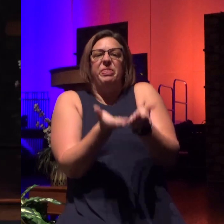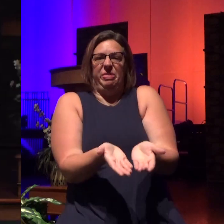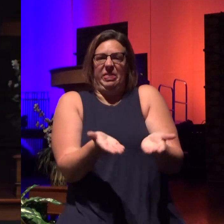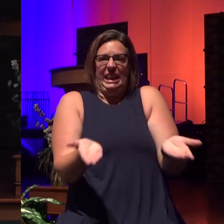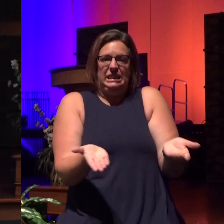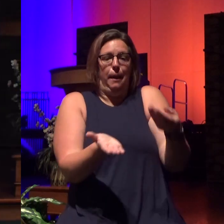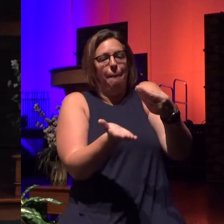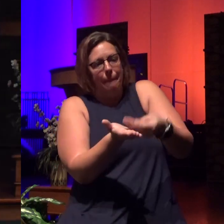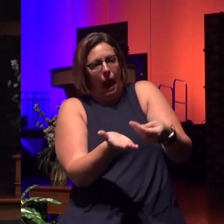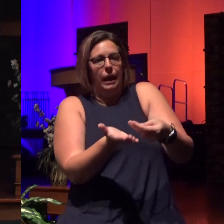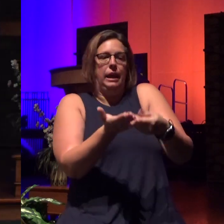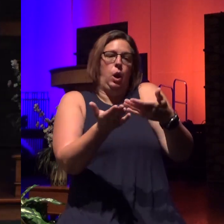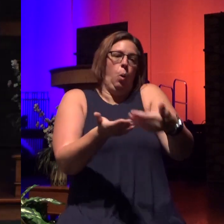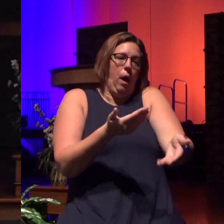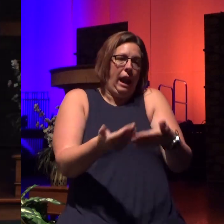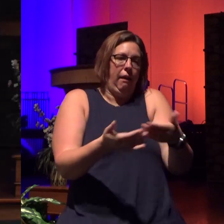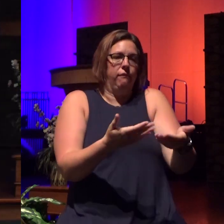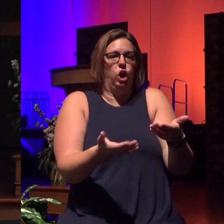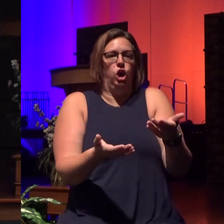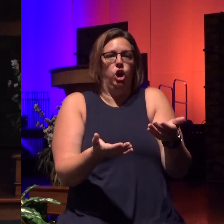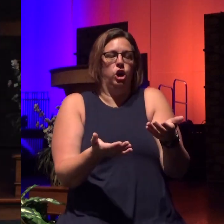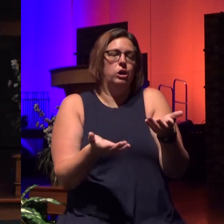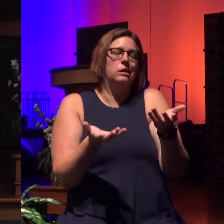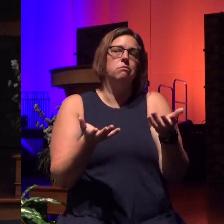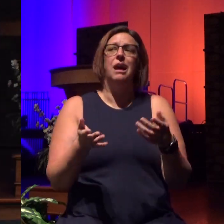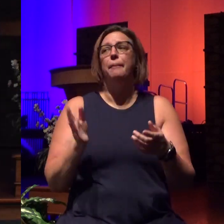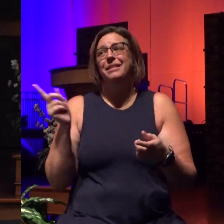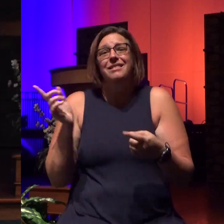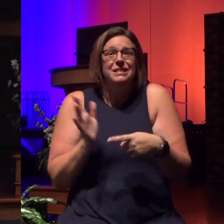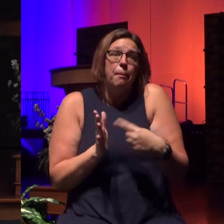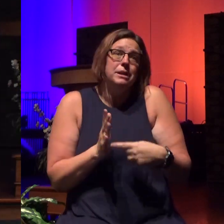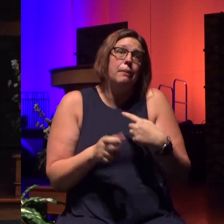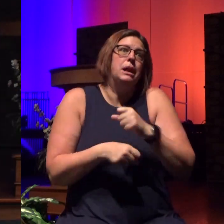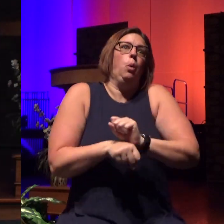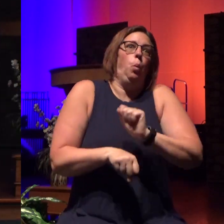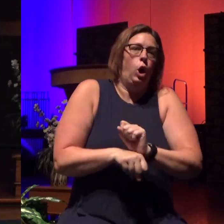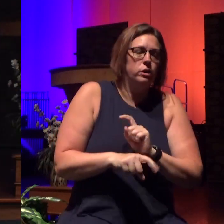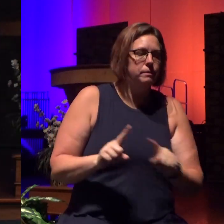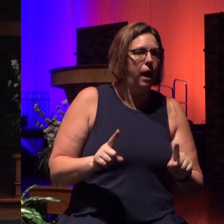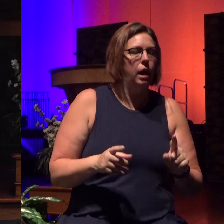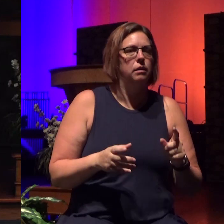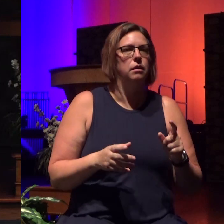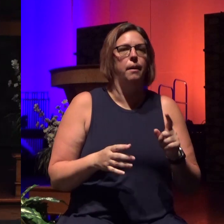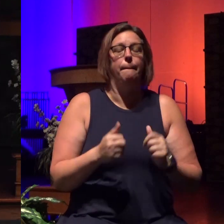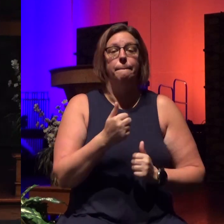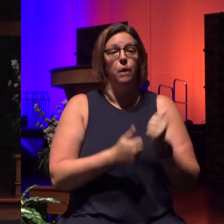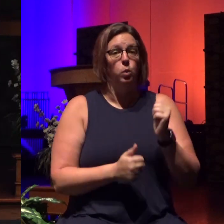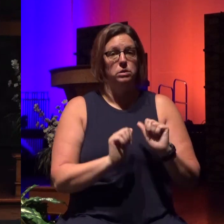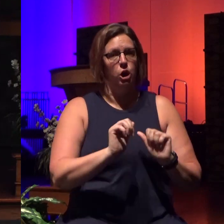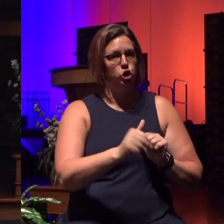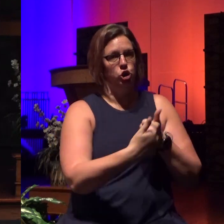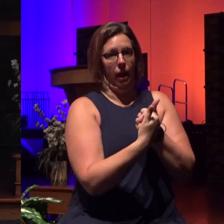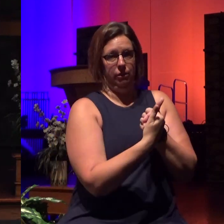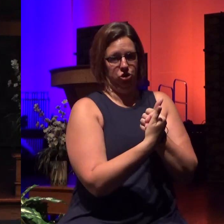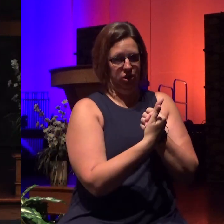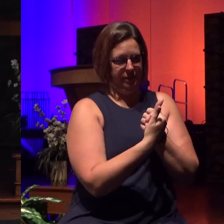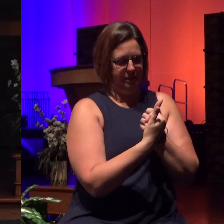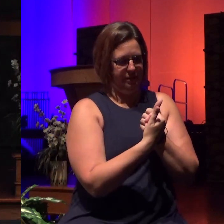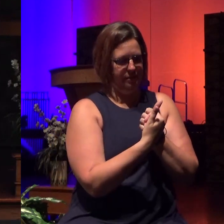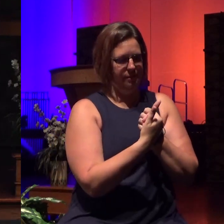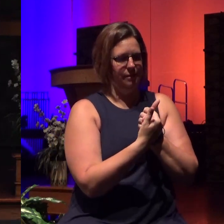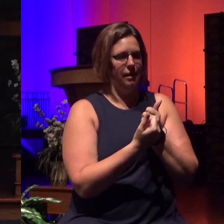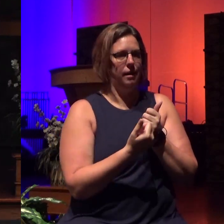money or I make it easier for this person. And yeah, sometimes that works. Or the most challenging one of all that we think makes the biggest difference,